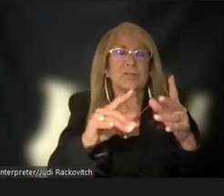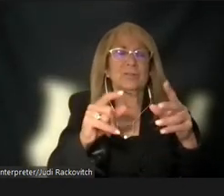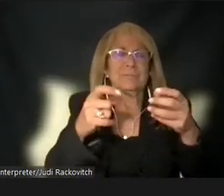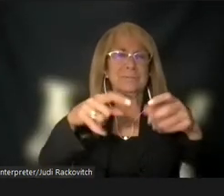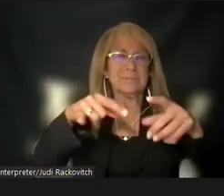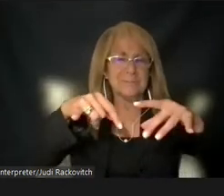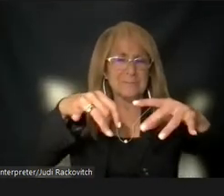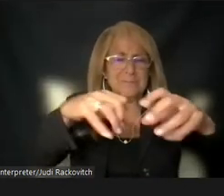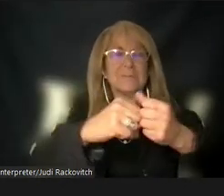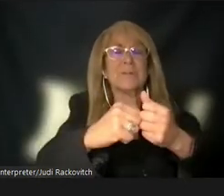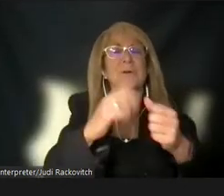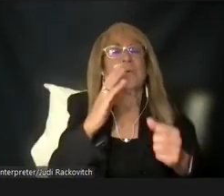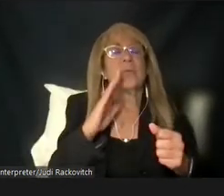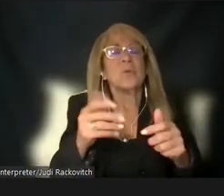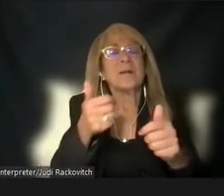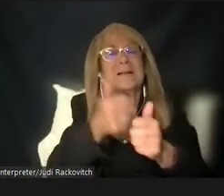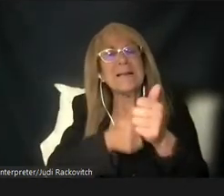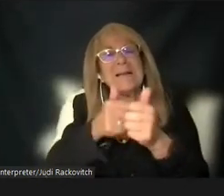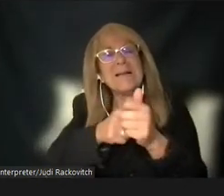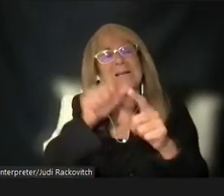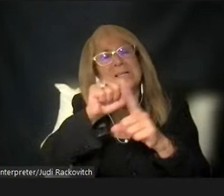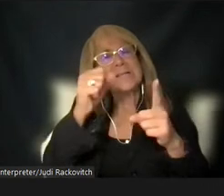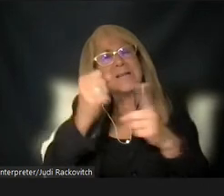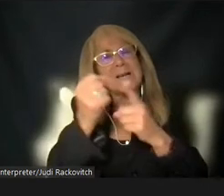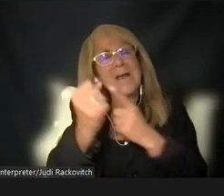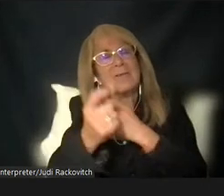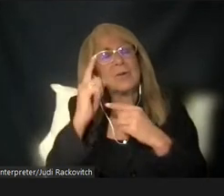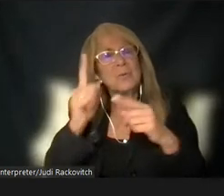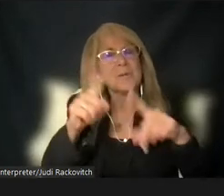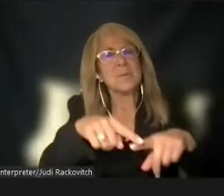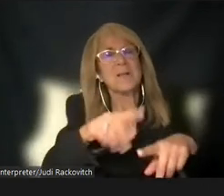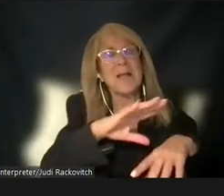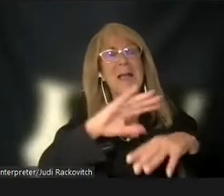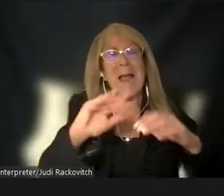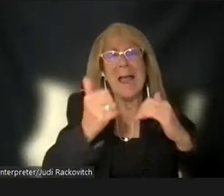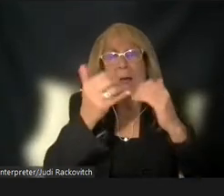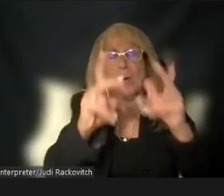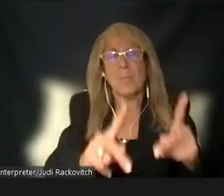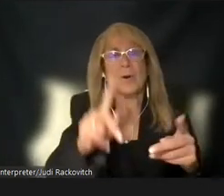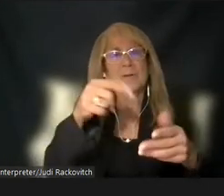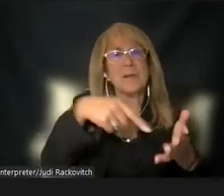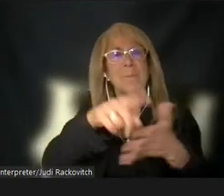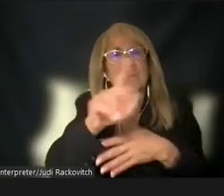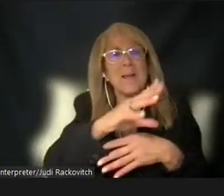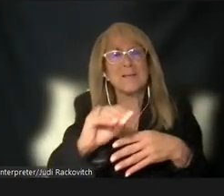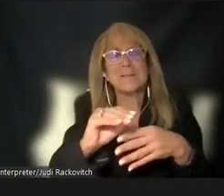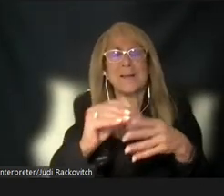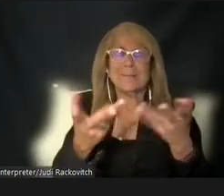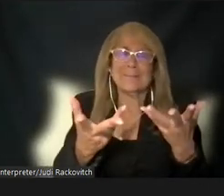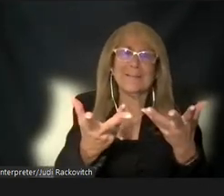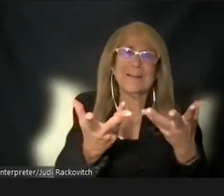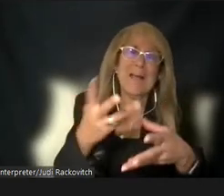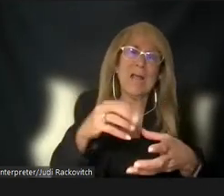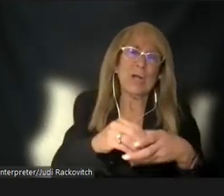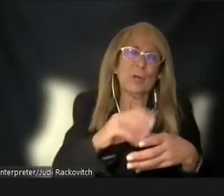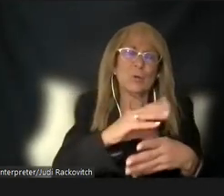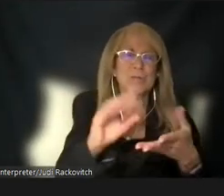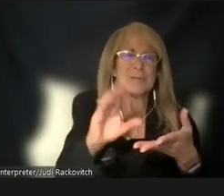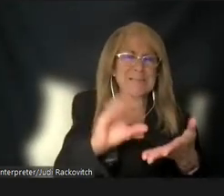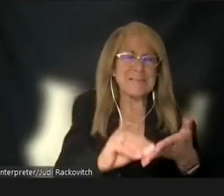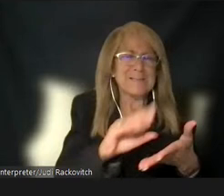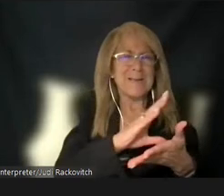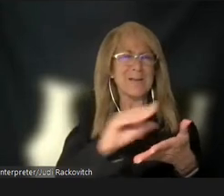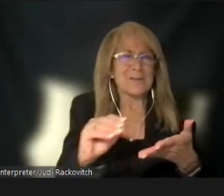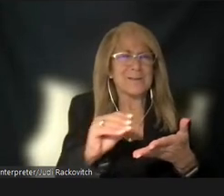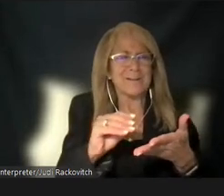in each scenario depending upon the time of day, how someone pays, and the inclusion and extent of any credits, discounts, and or exemptions beyond